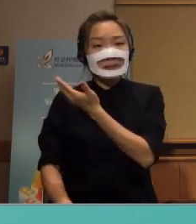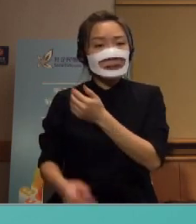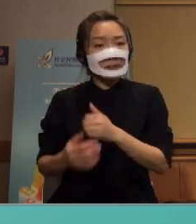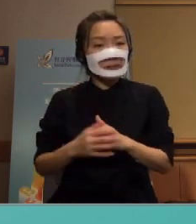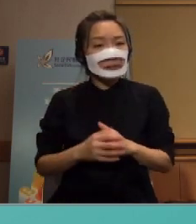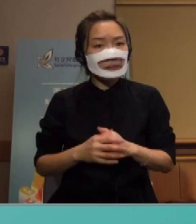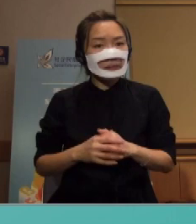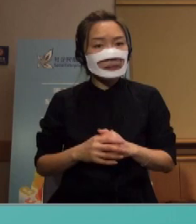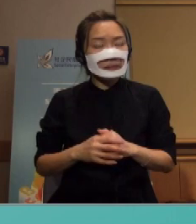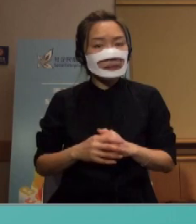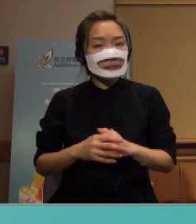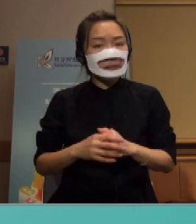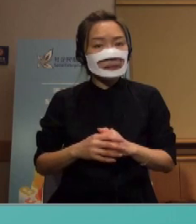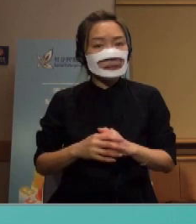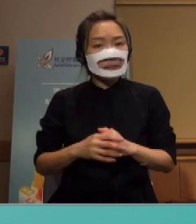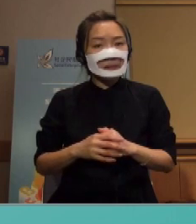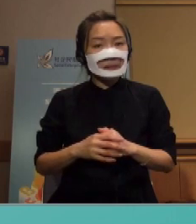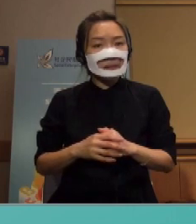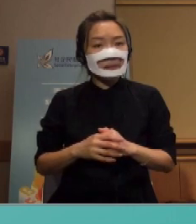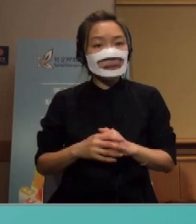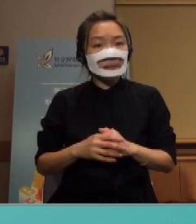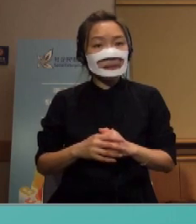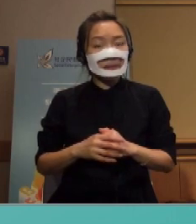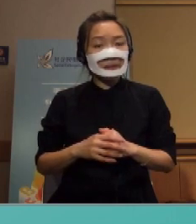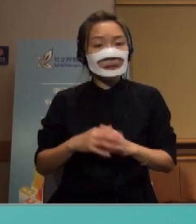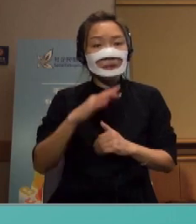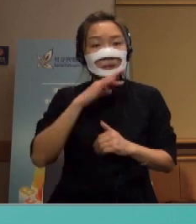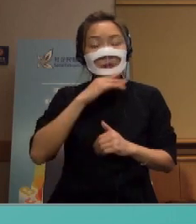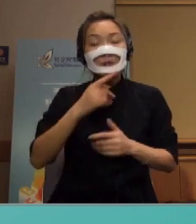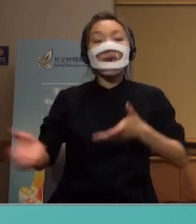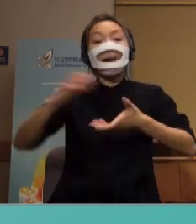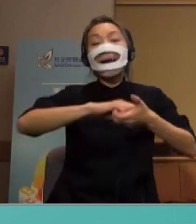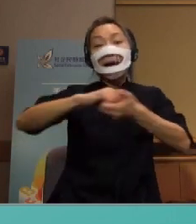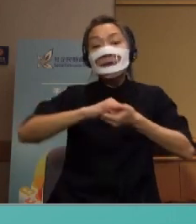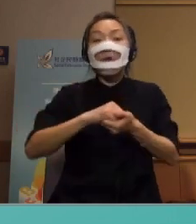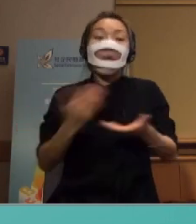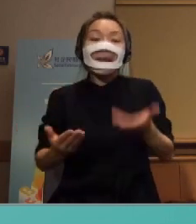join us for some volunteer group, please feel free to let us know. Thank you.